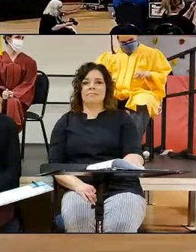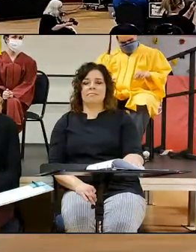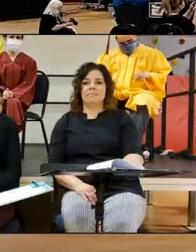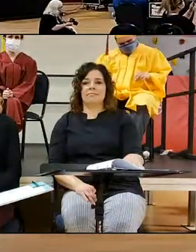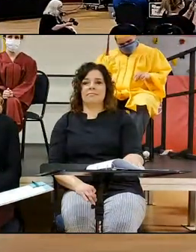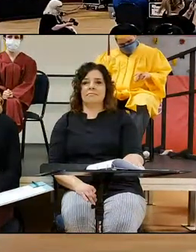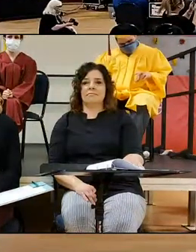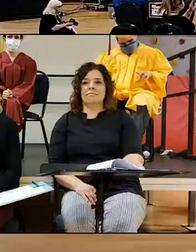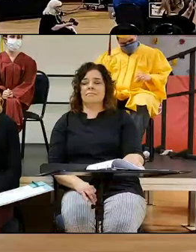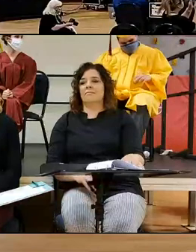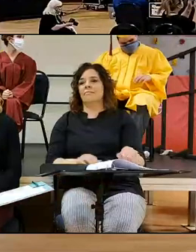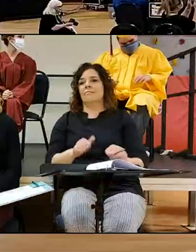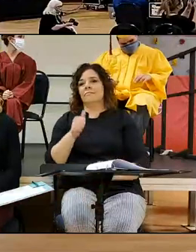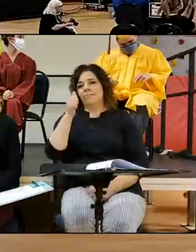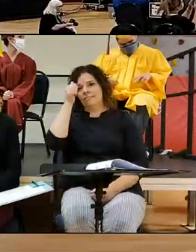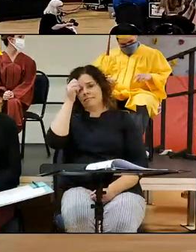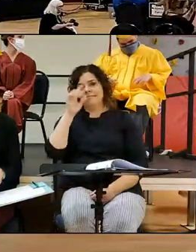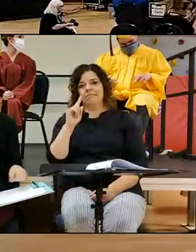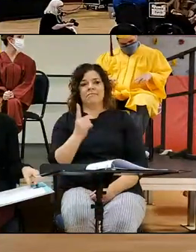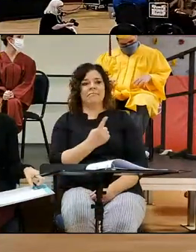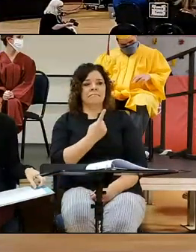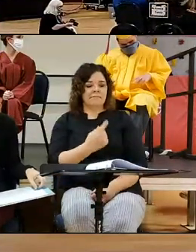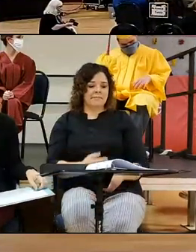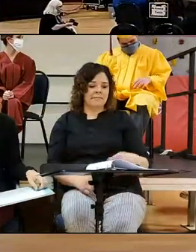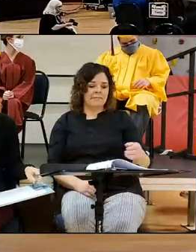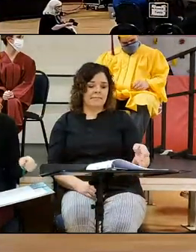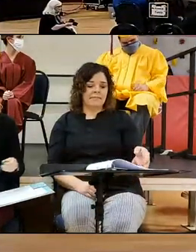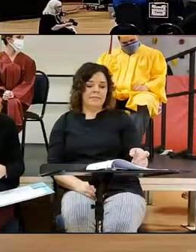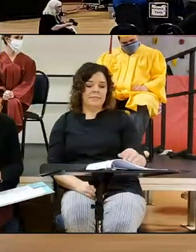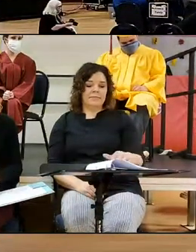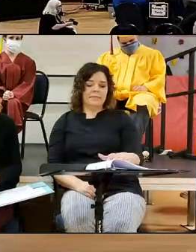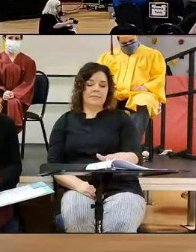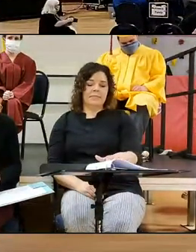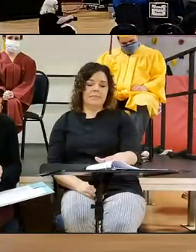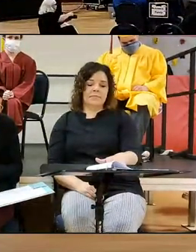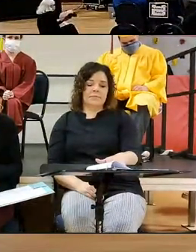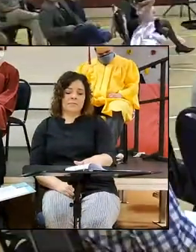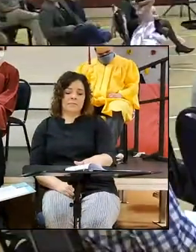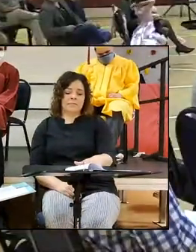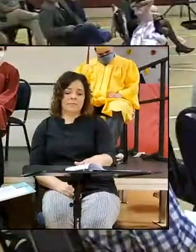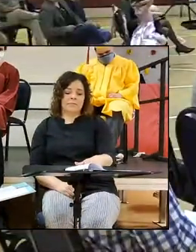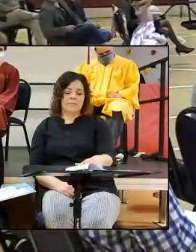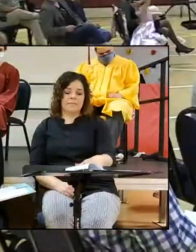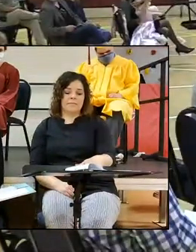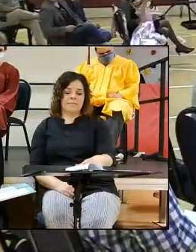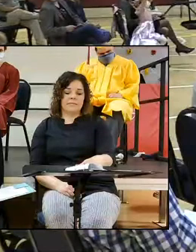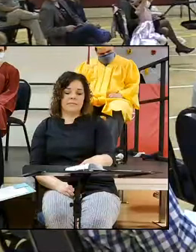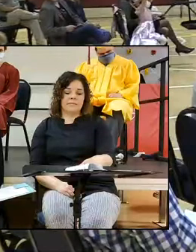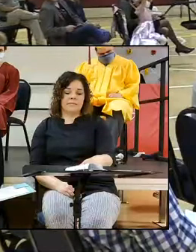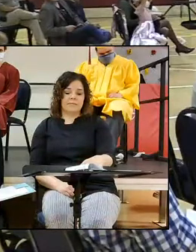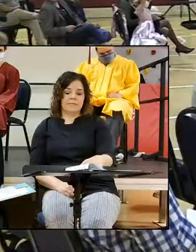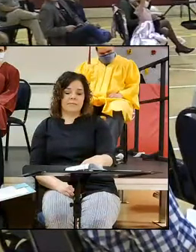And now another gentleman is walking up to the podium. Jamie has wiped off the microphone again.